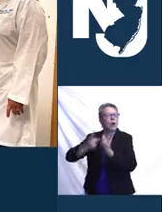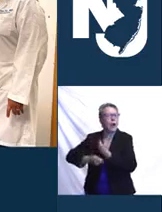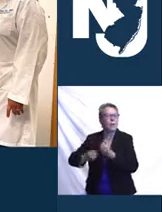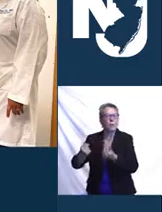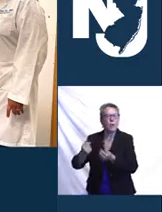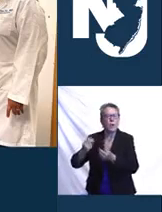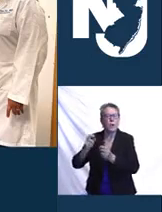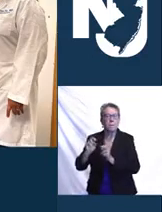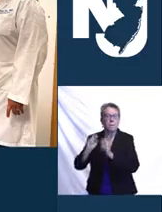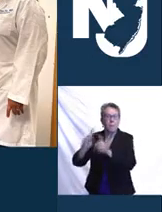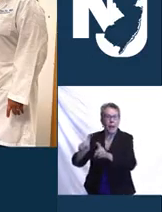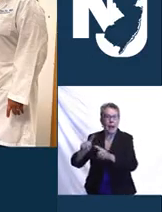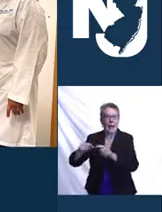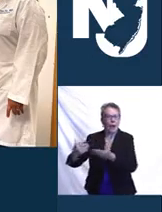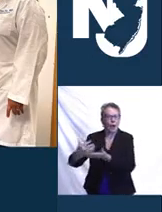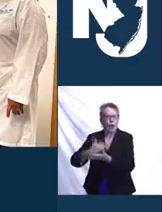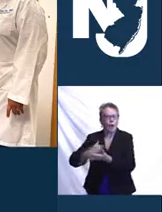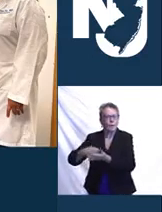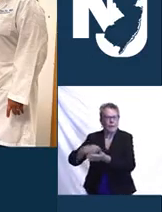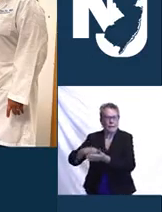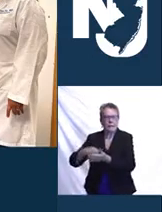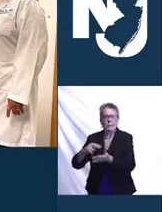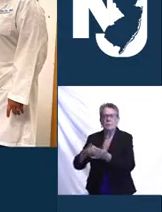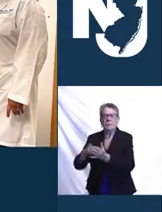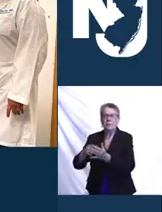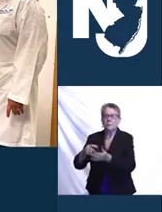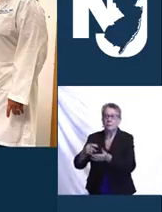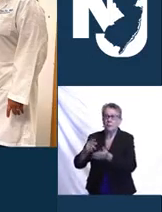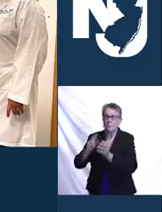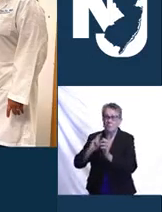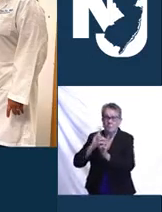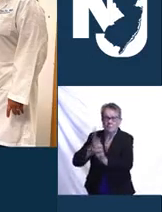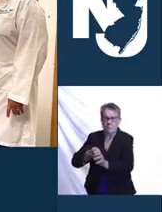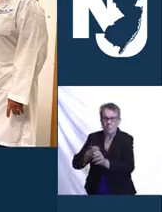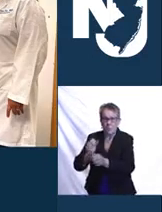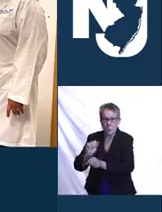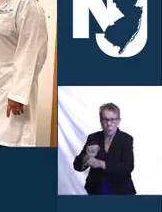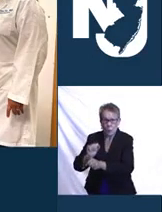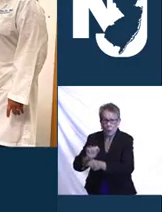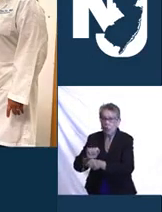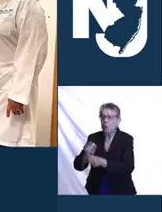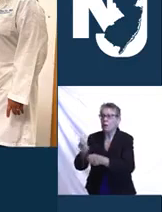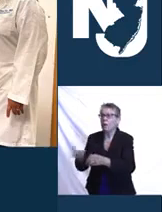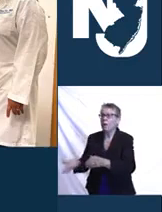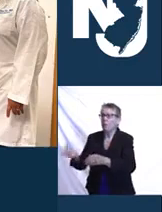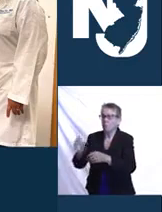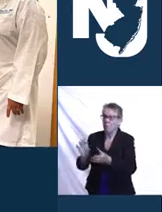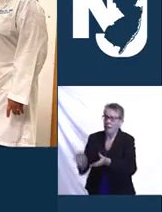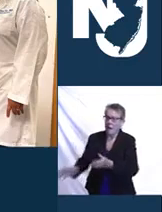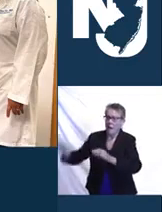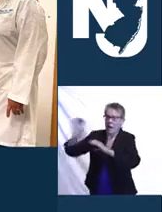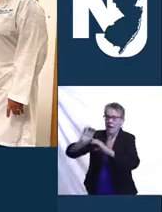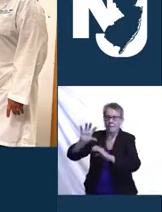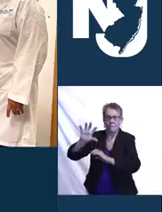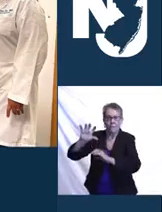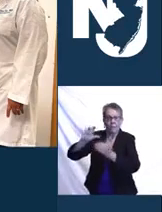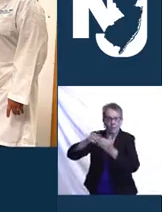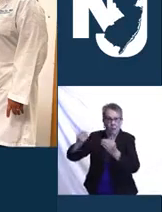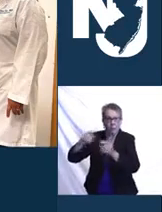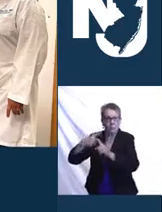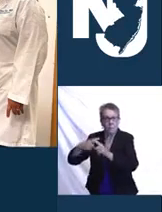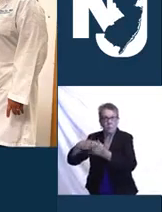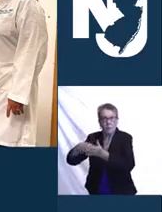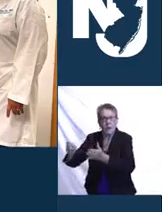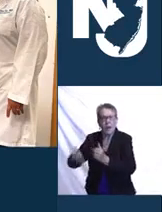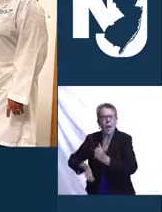Lawrenceville-based Princeton Sports and Family Medicine, which has been assisting families and athletes for more than 25 years. Dr. Peter